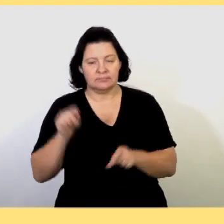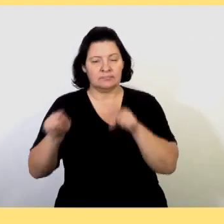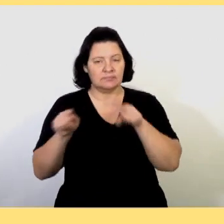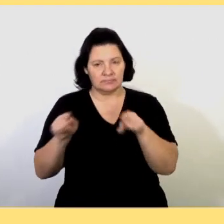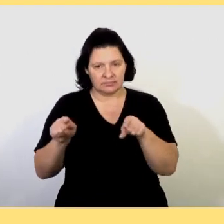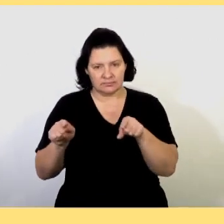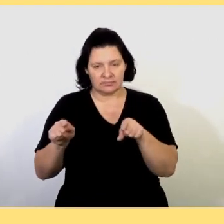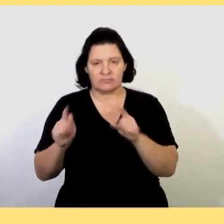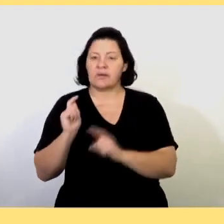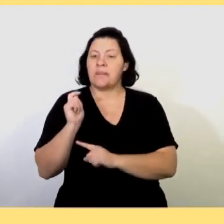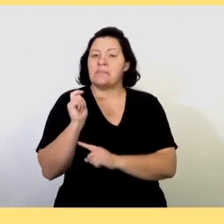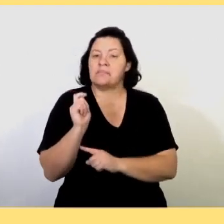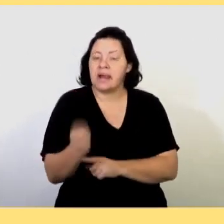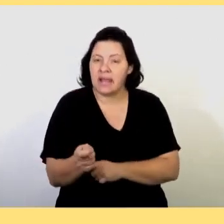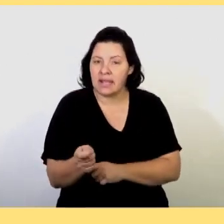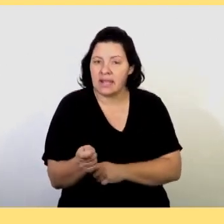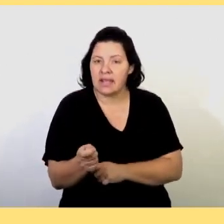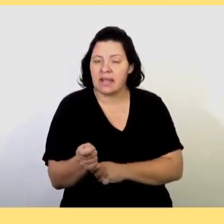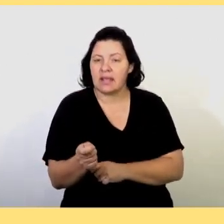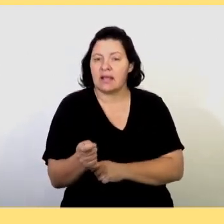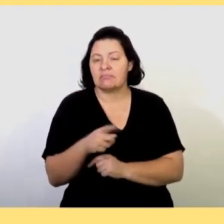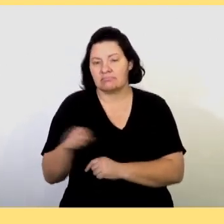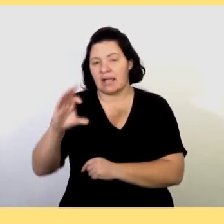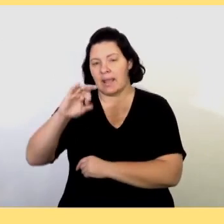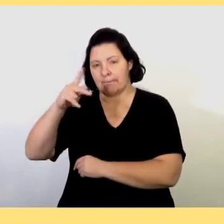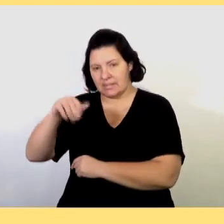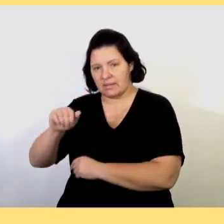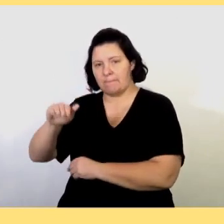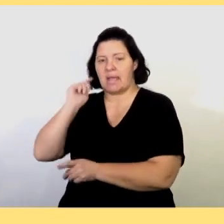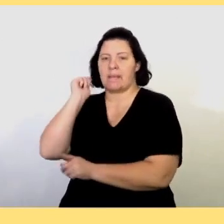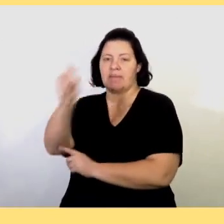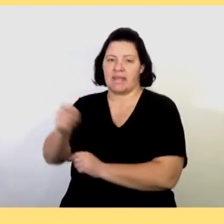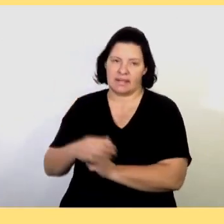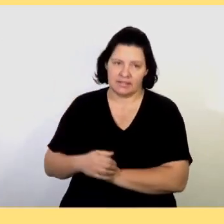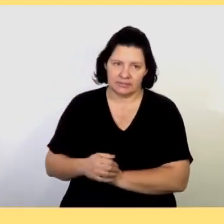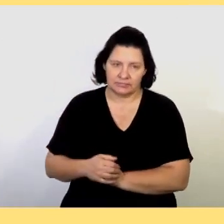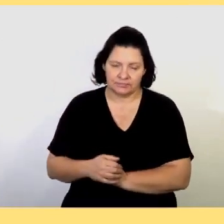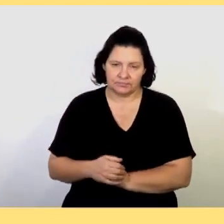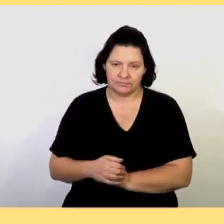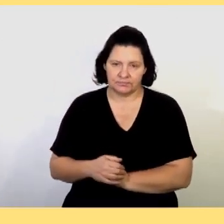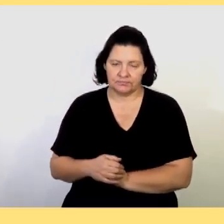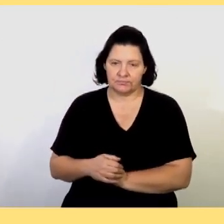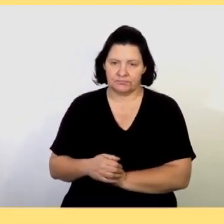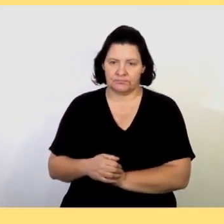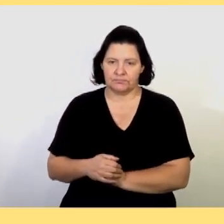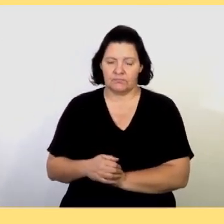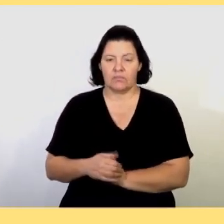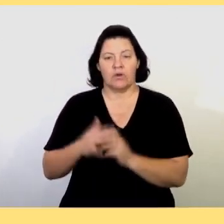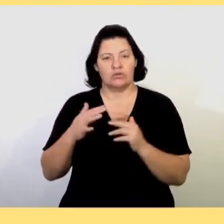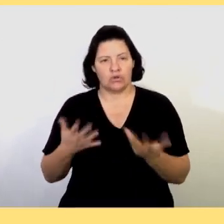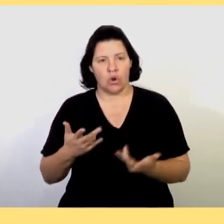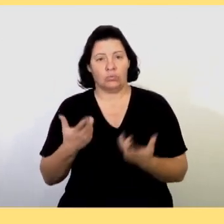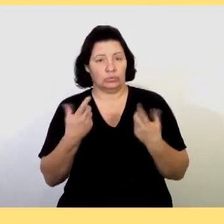These two amounts are being paid over to Cabs Bank. You can see they're being paid to Cabs